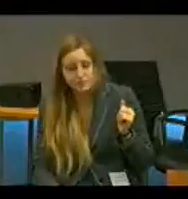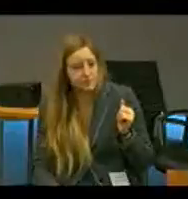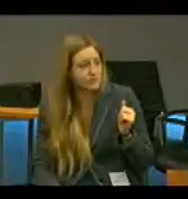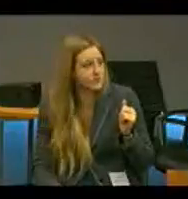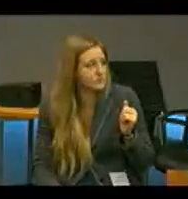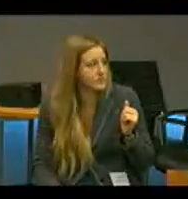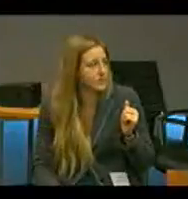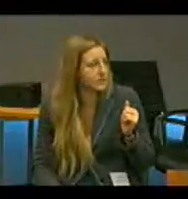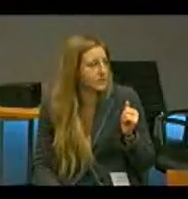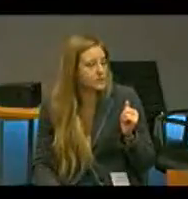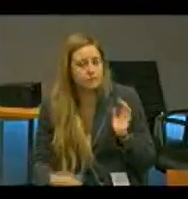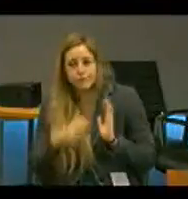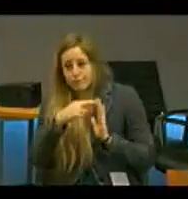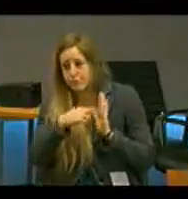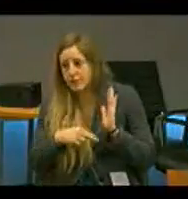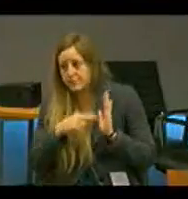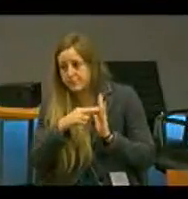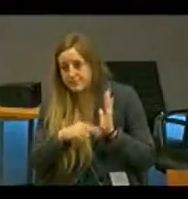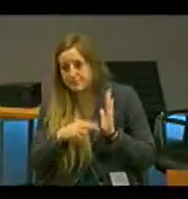school discipline